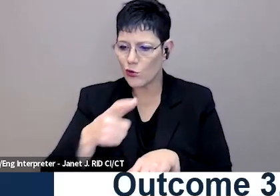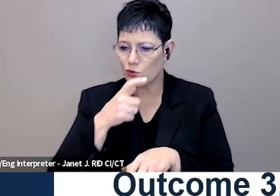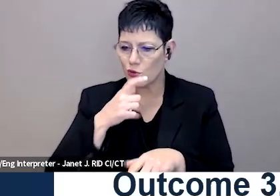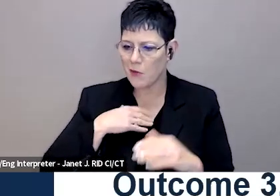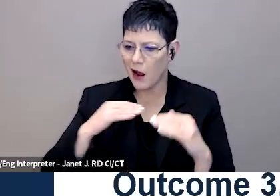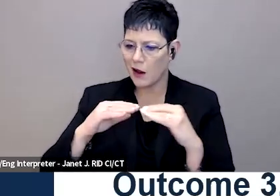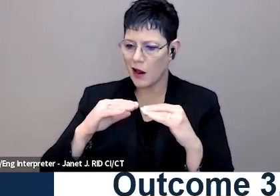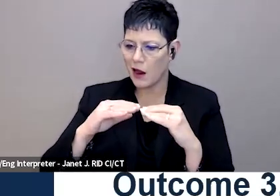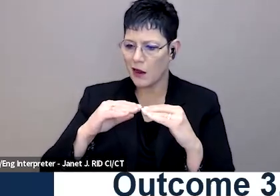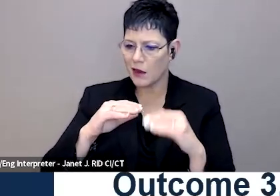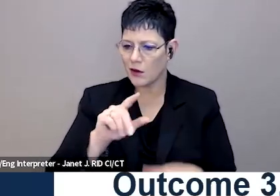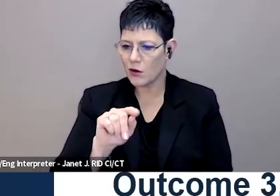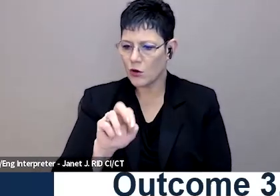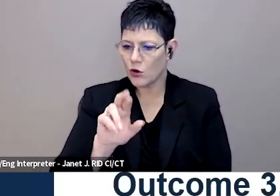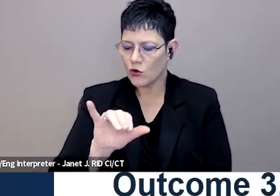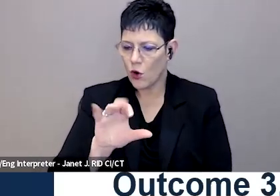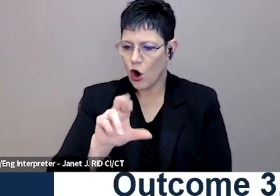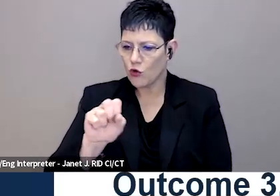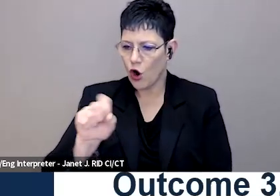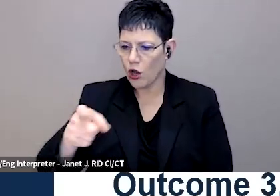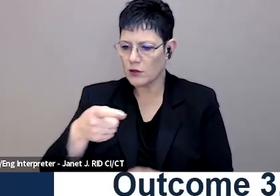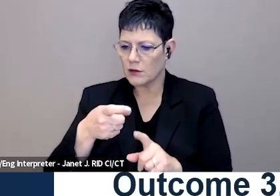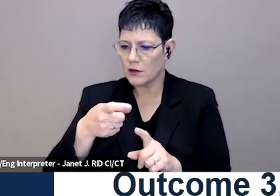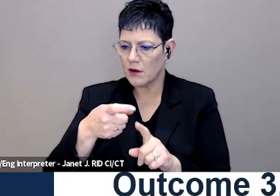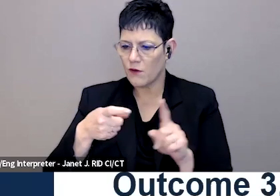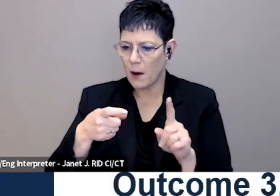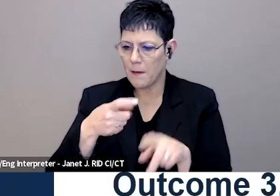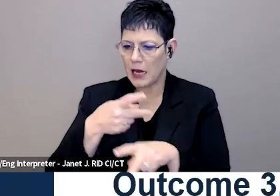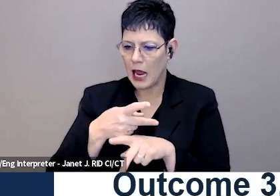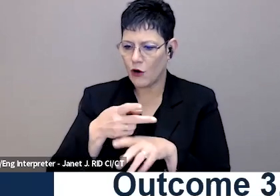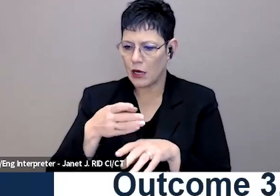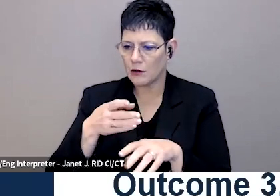my colleague, Tori Cross from Caring Across Generations.